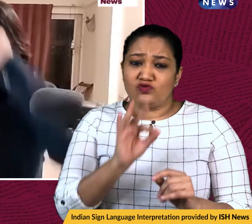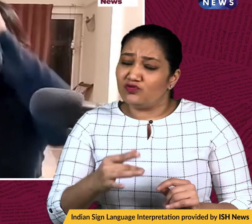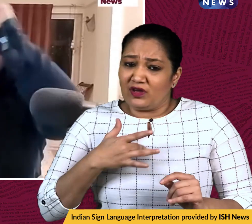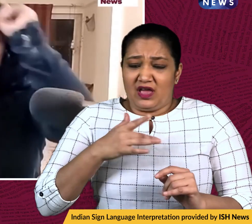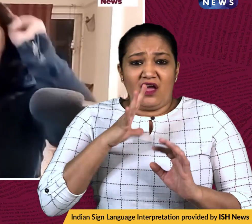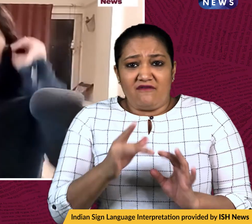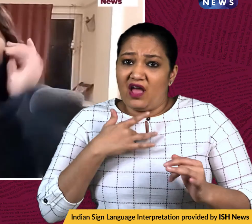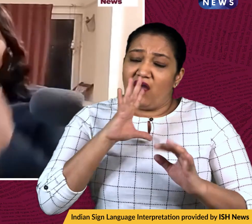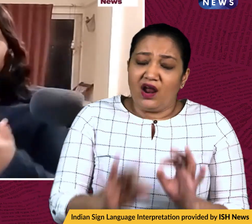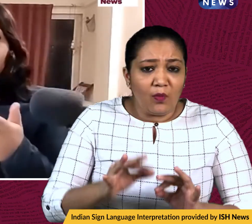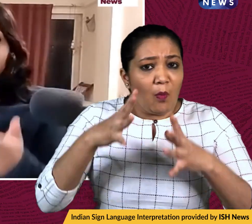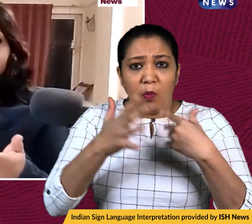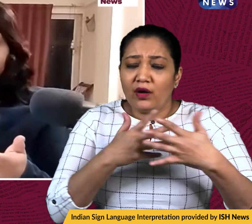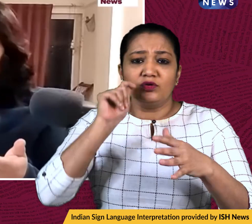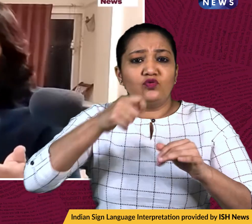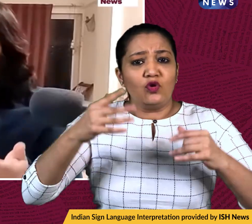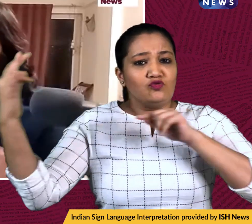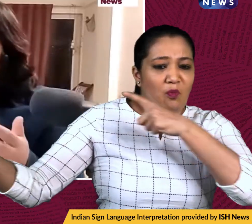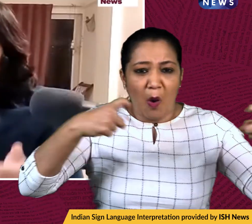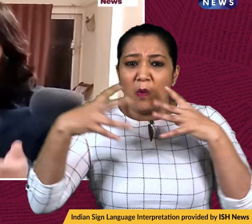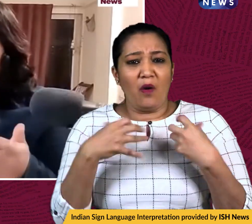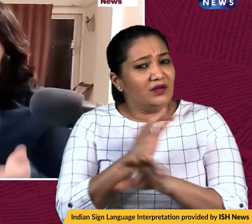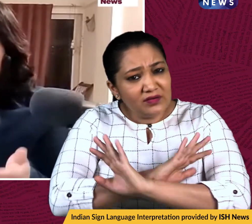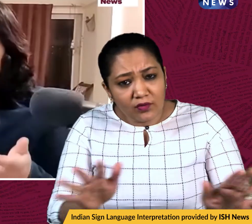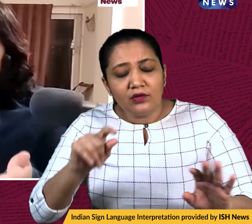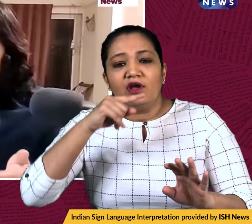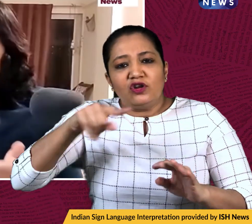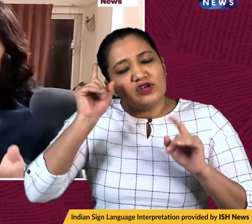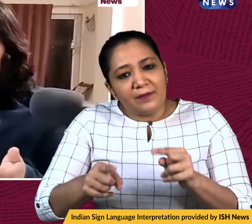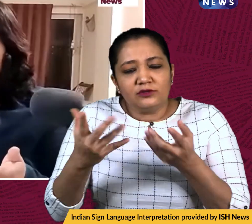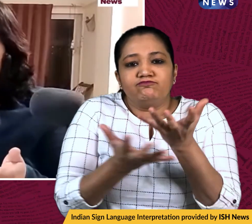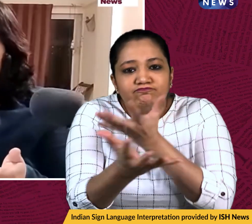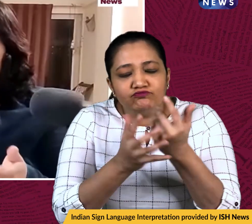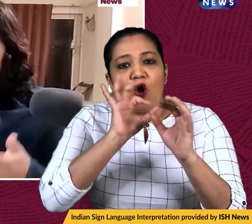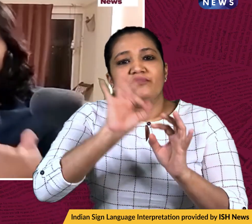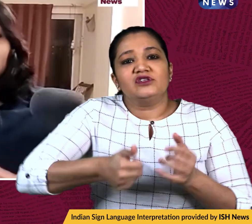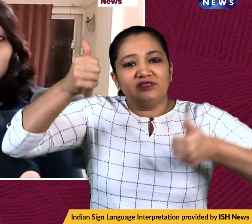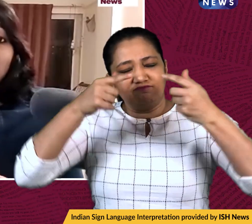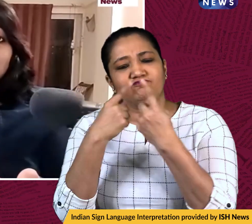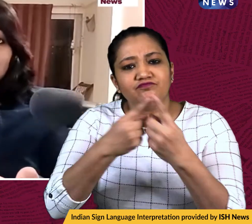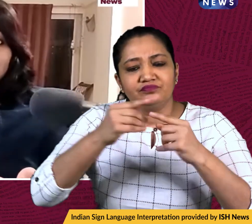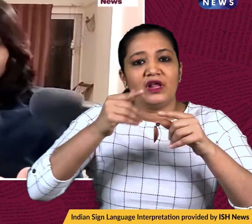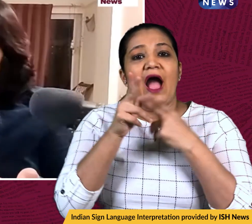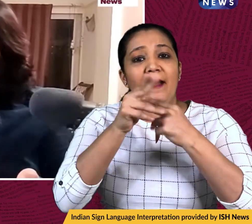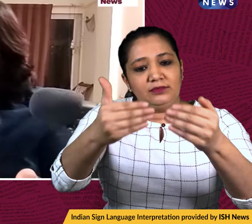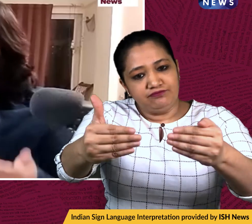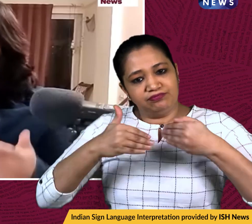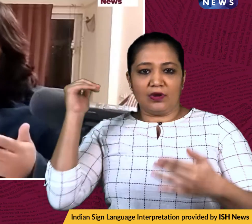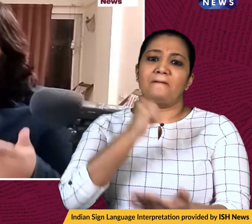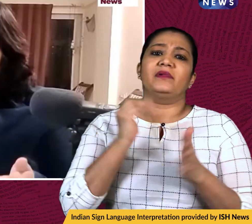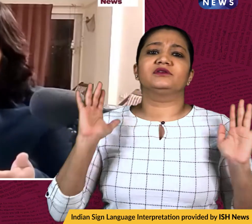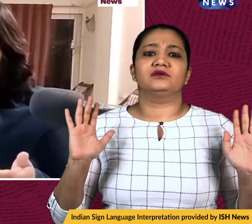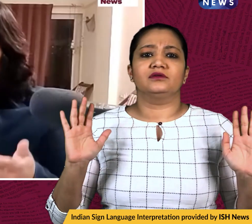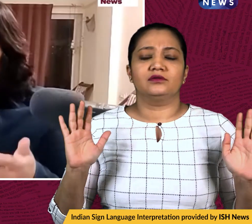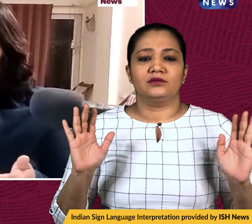serious when they say that they don't want a new war, Russia must continue diplomatic engagement and pull back military forces